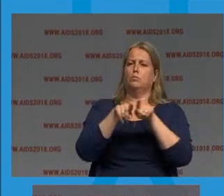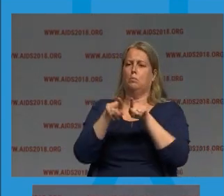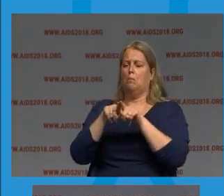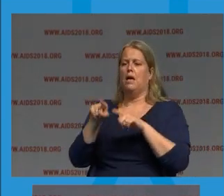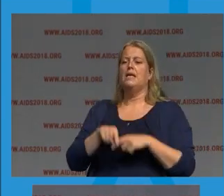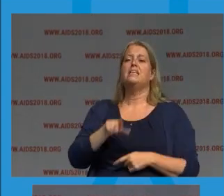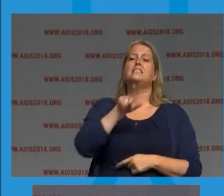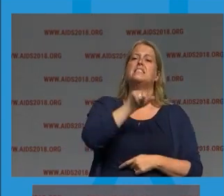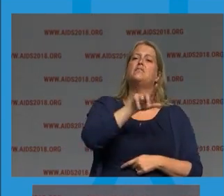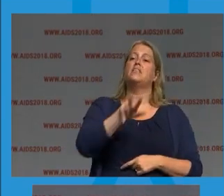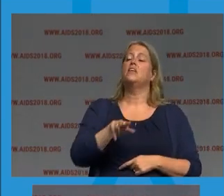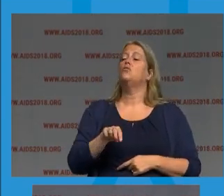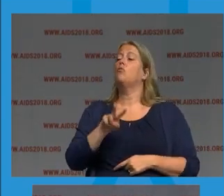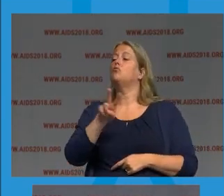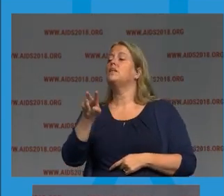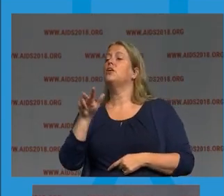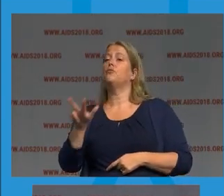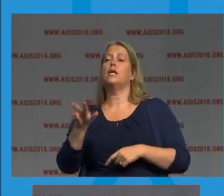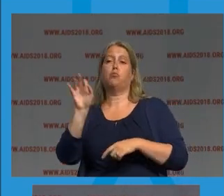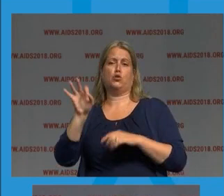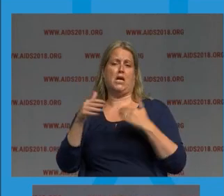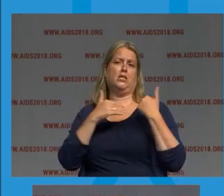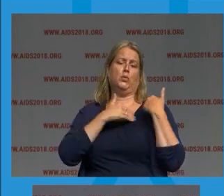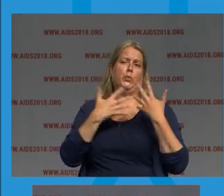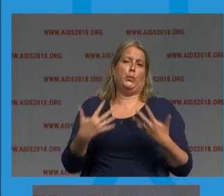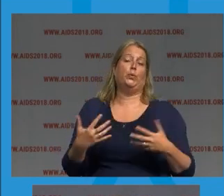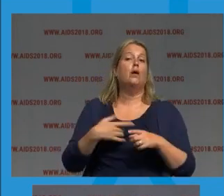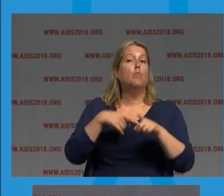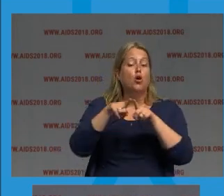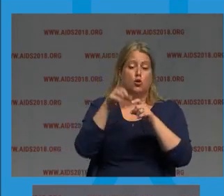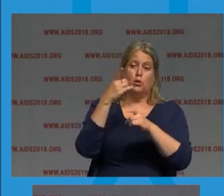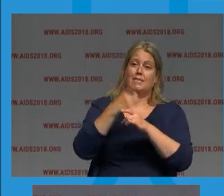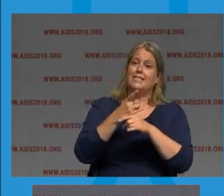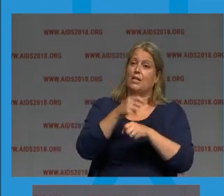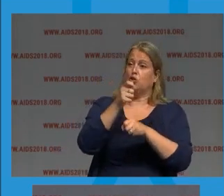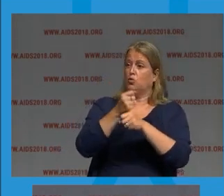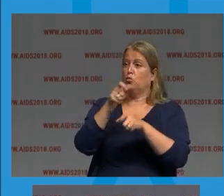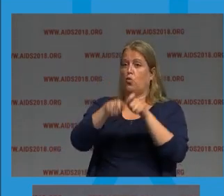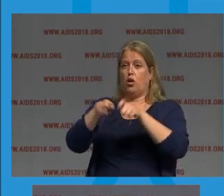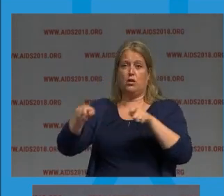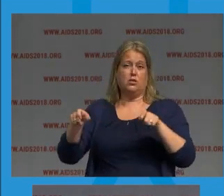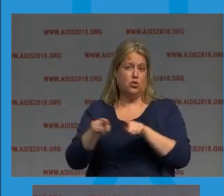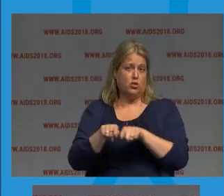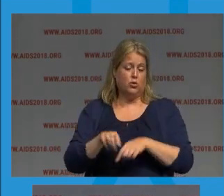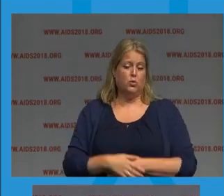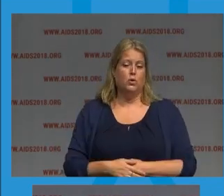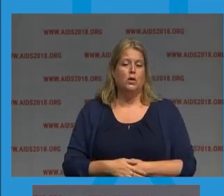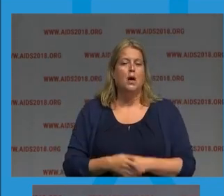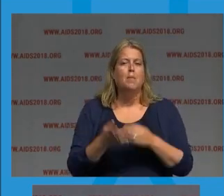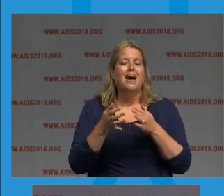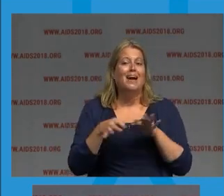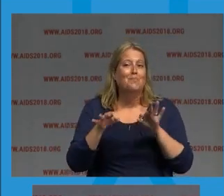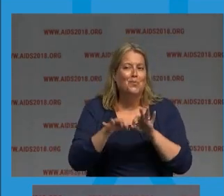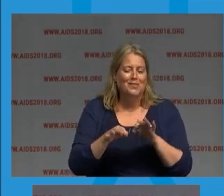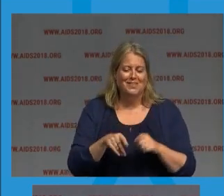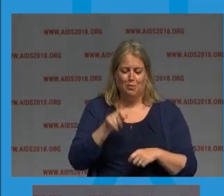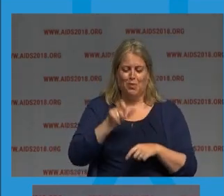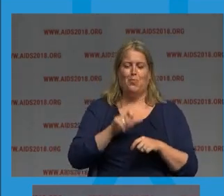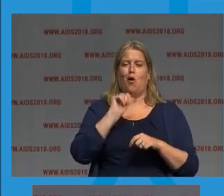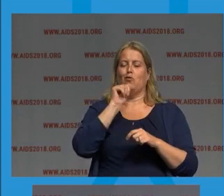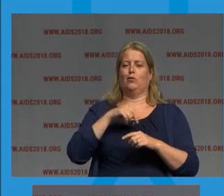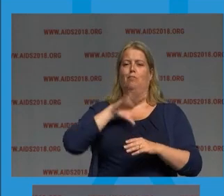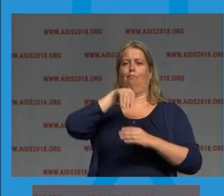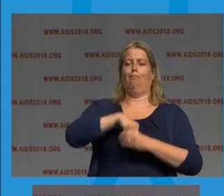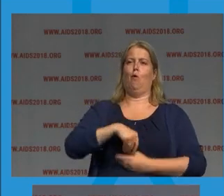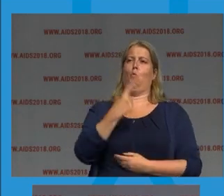and 23%, and also among sex workers. But what's important also to consider is that people don't belong to a singular entity. People who